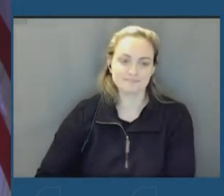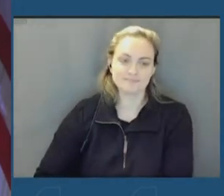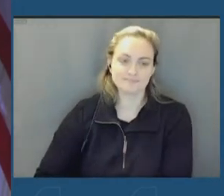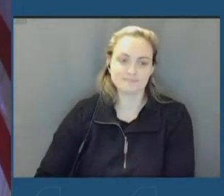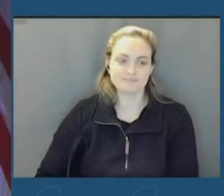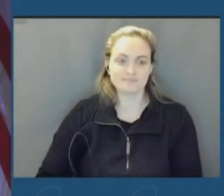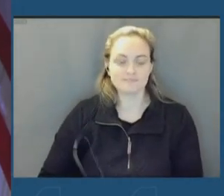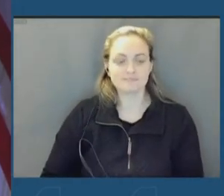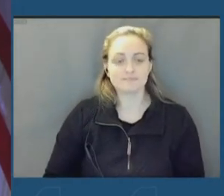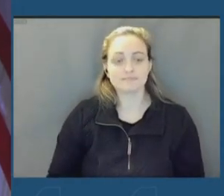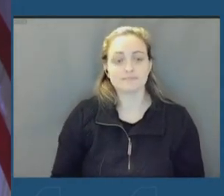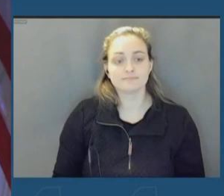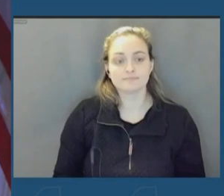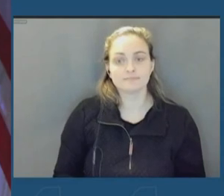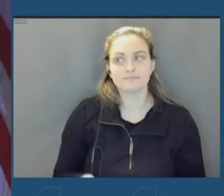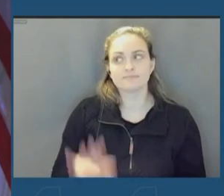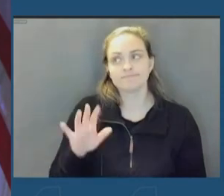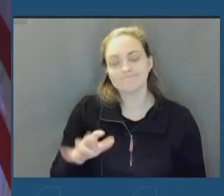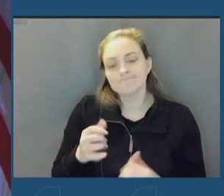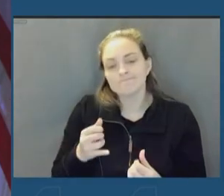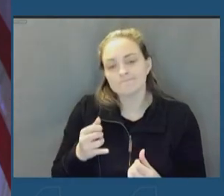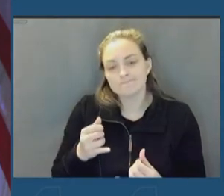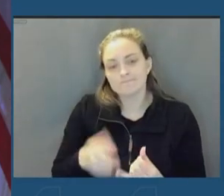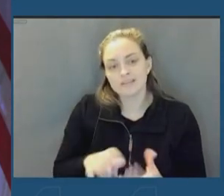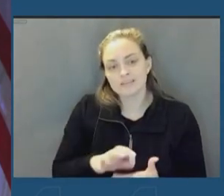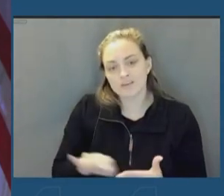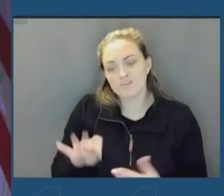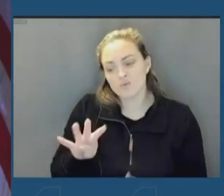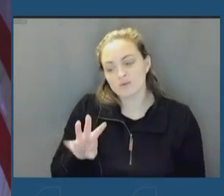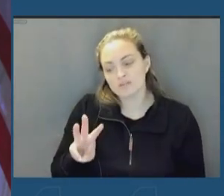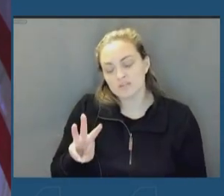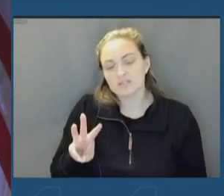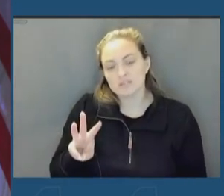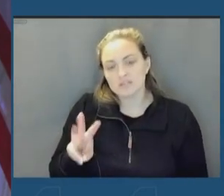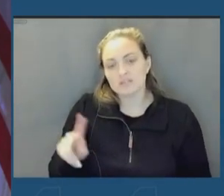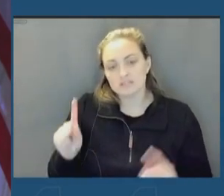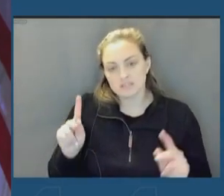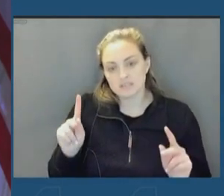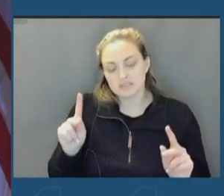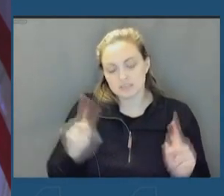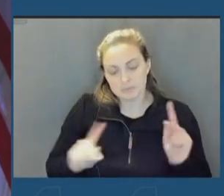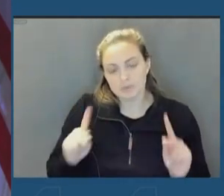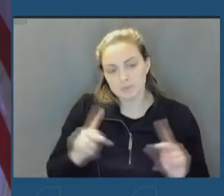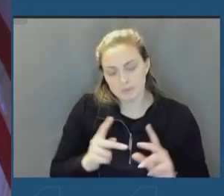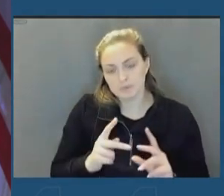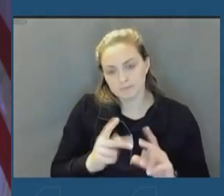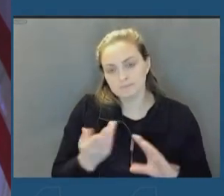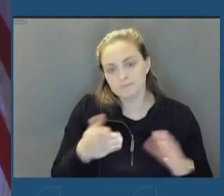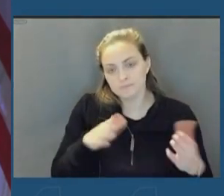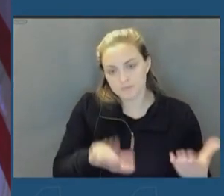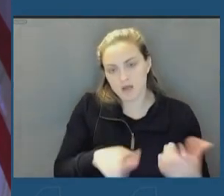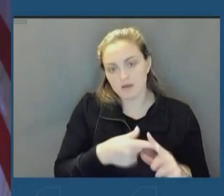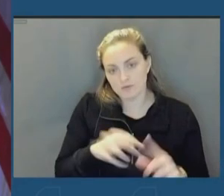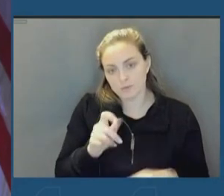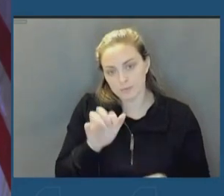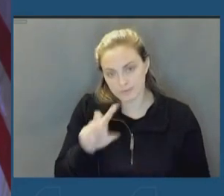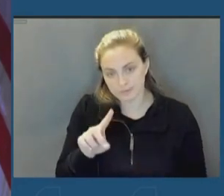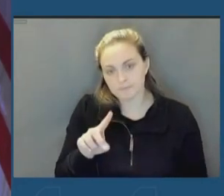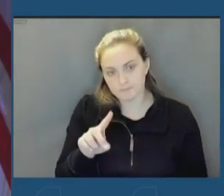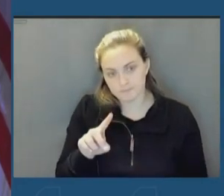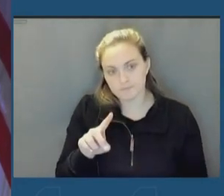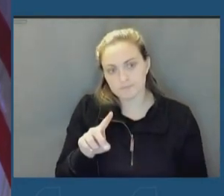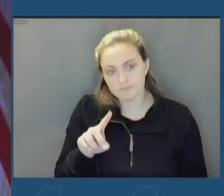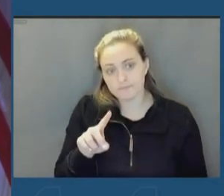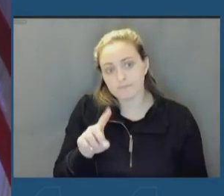Now, as of last count, unfortunately, 46 individuals died in Erie County from the blizzard. And there was a task